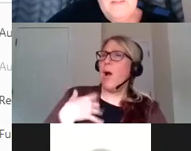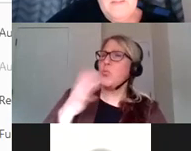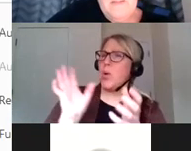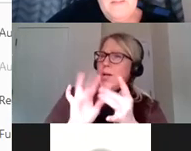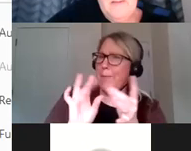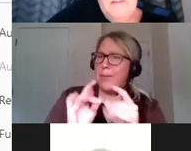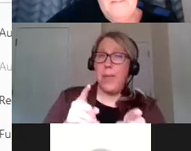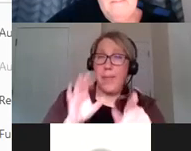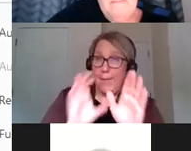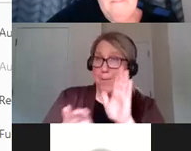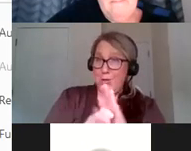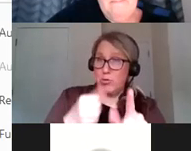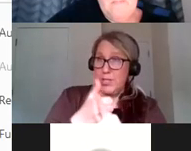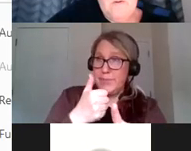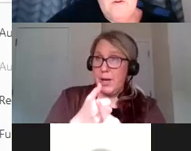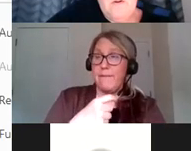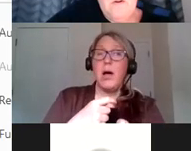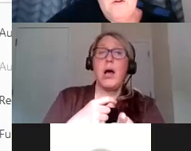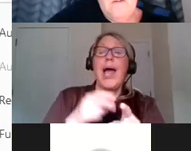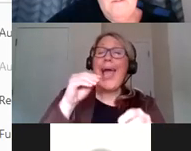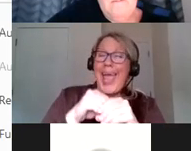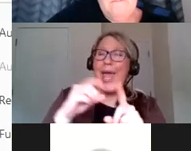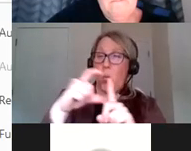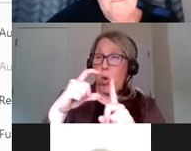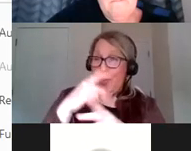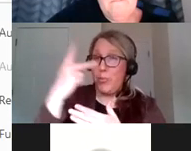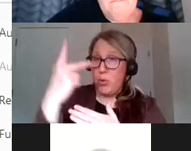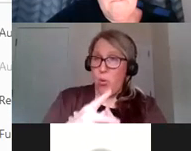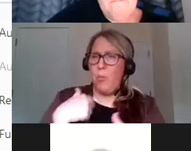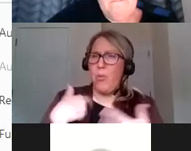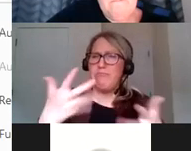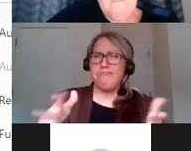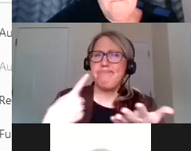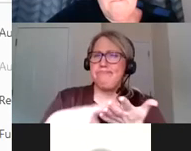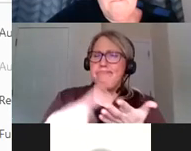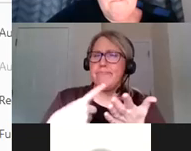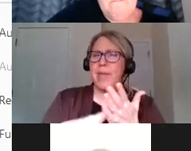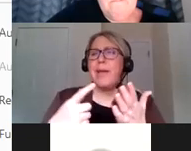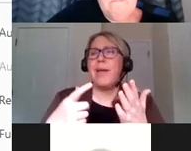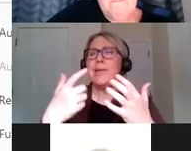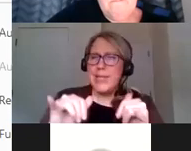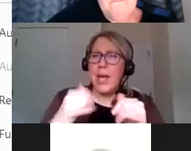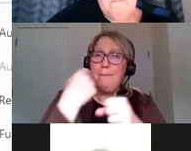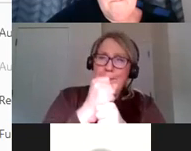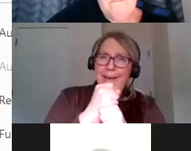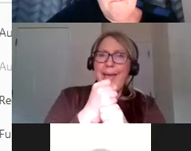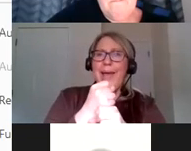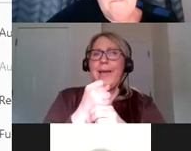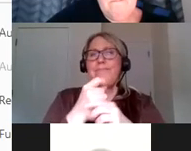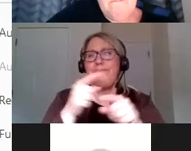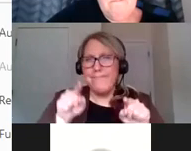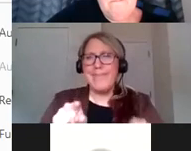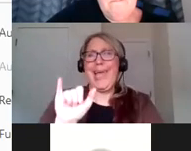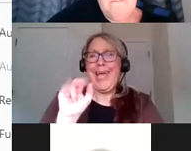the pictures itself. So I know that in Word we had talked about still making things in line or